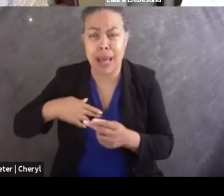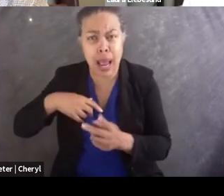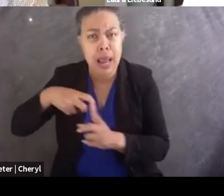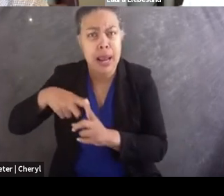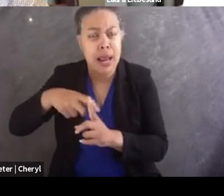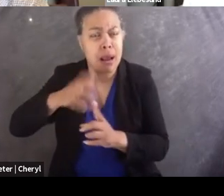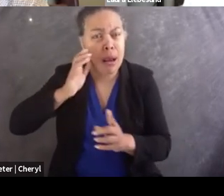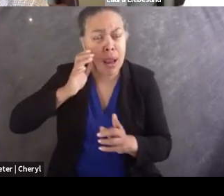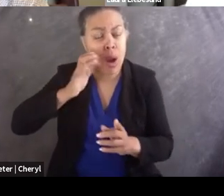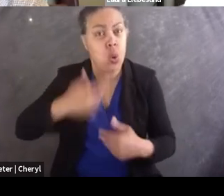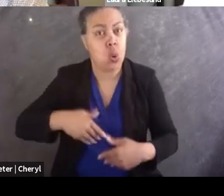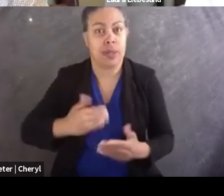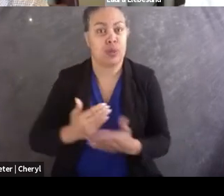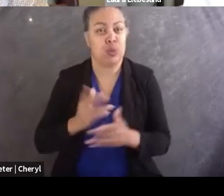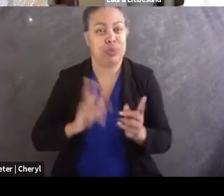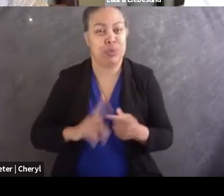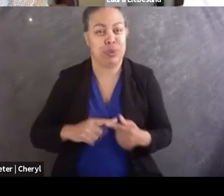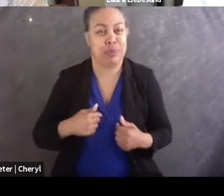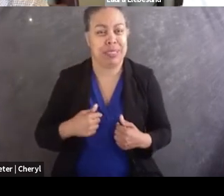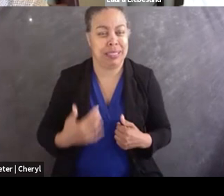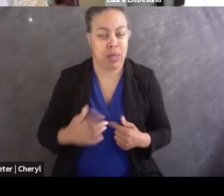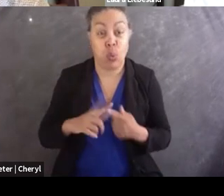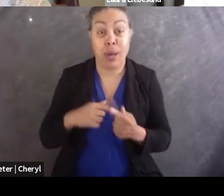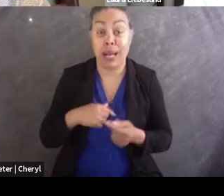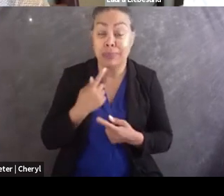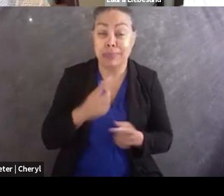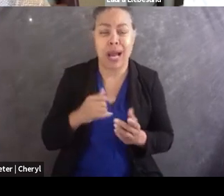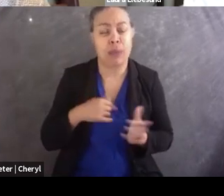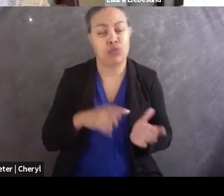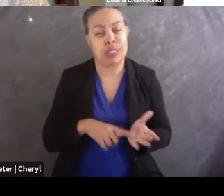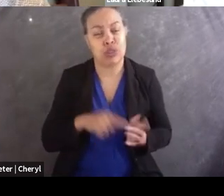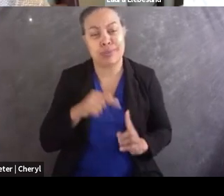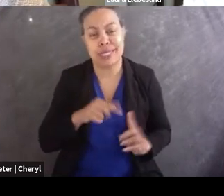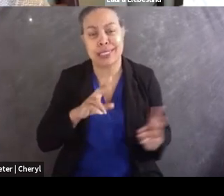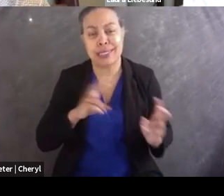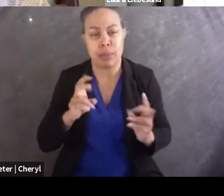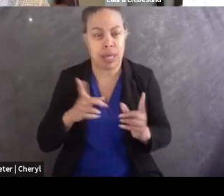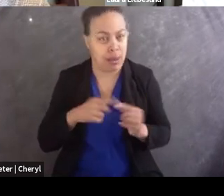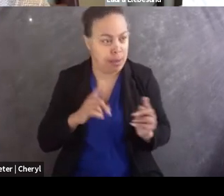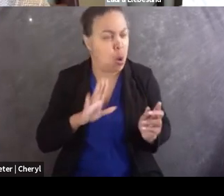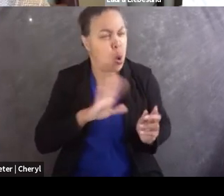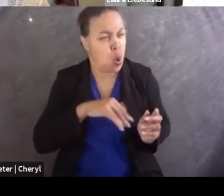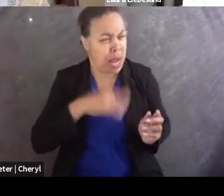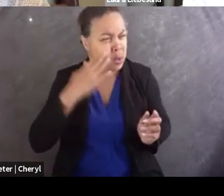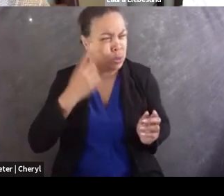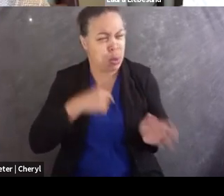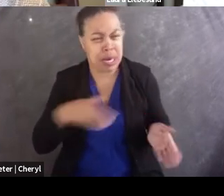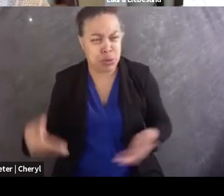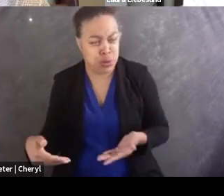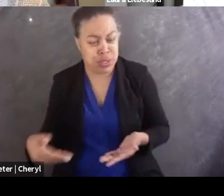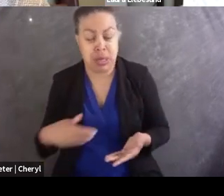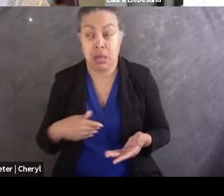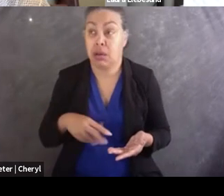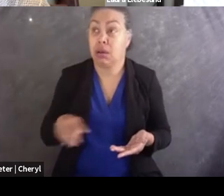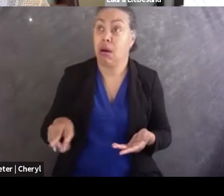you put it out there that you're doing research in this particular area, you're introduced to folks that you didn't know, that have